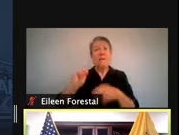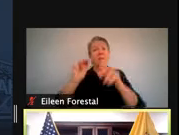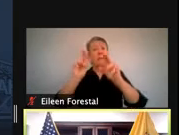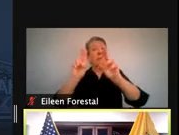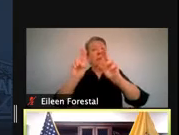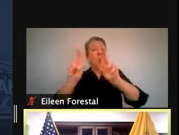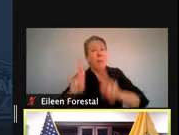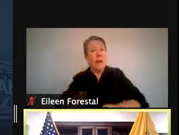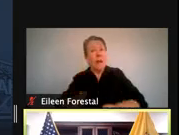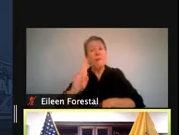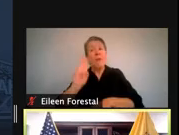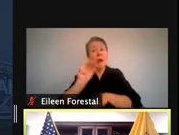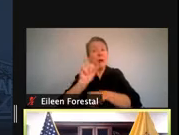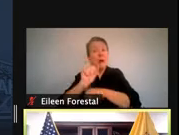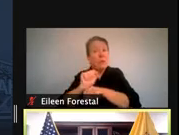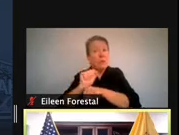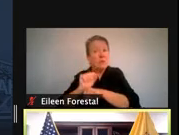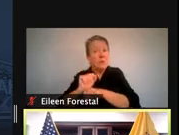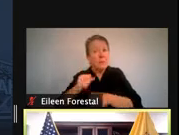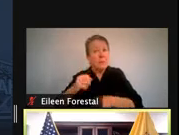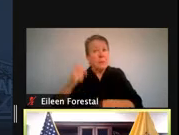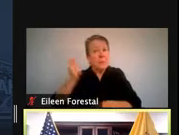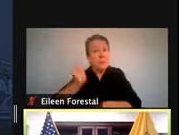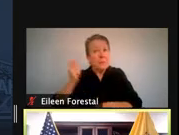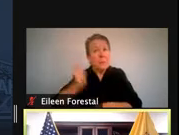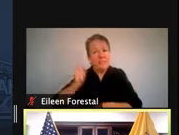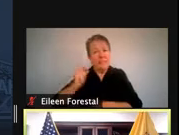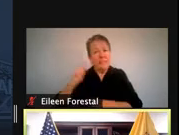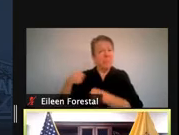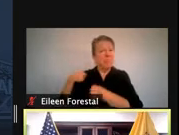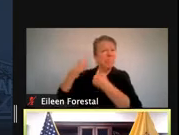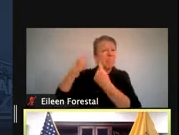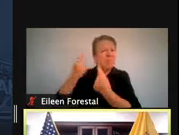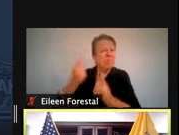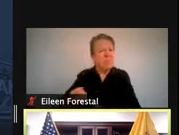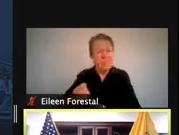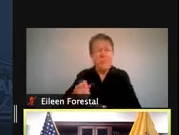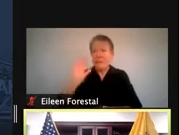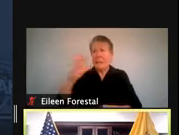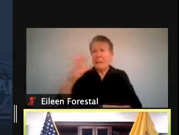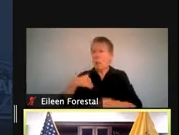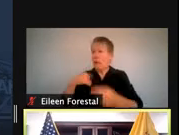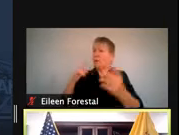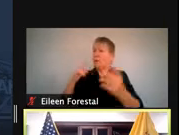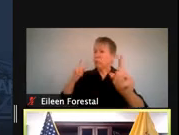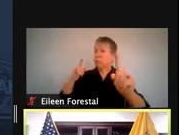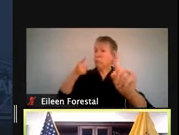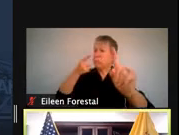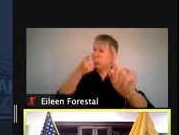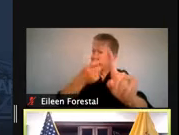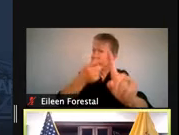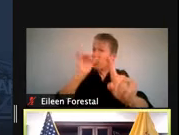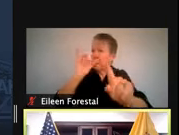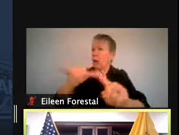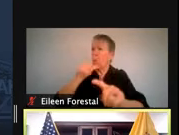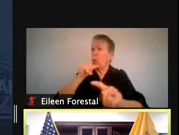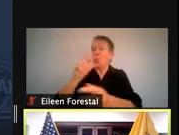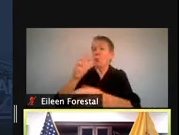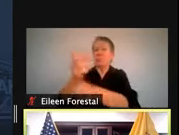monetary requirements to receive benefits. All totaled, more than $18.1